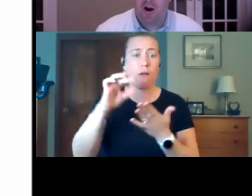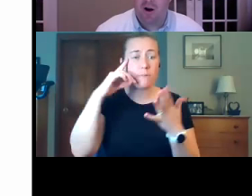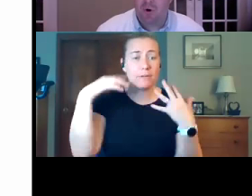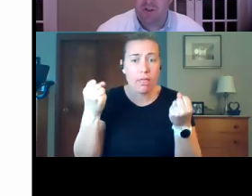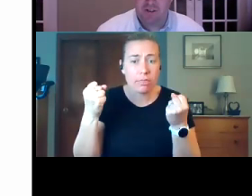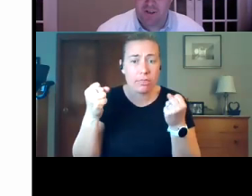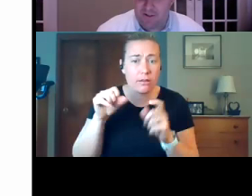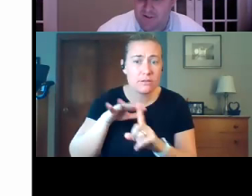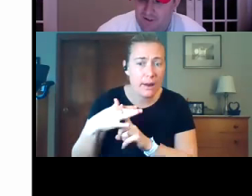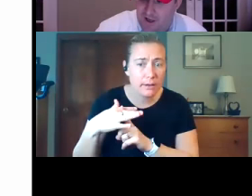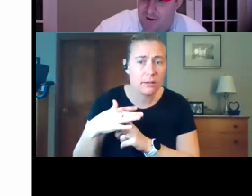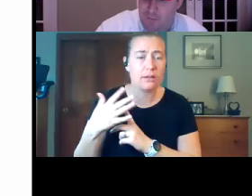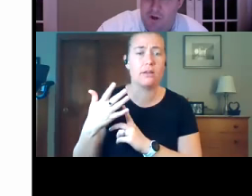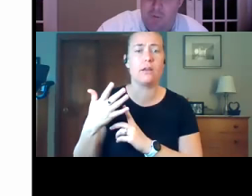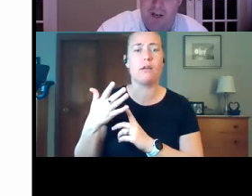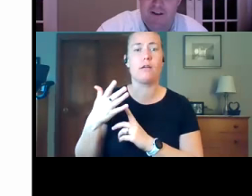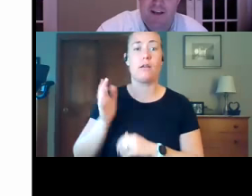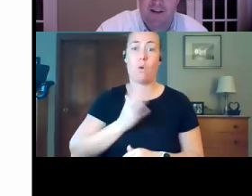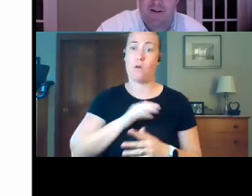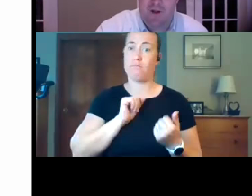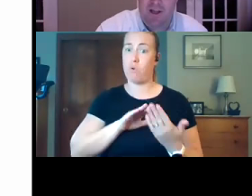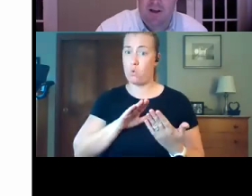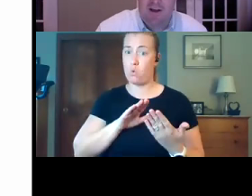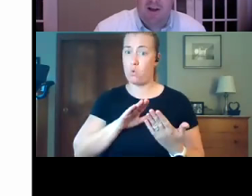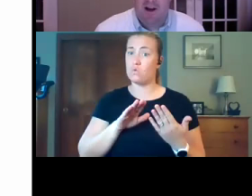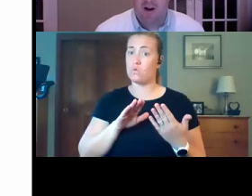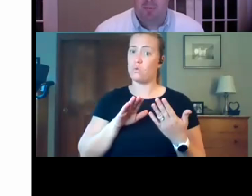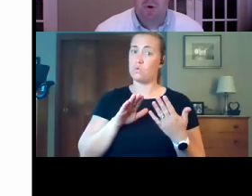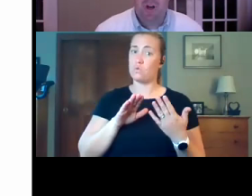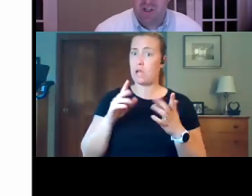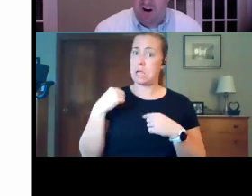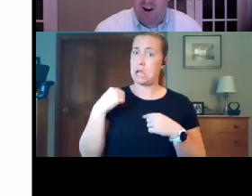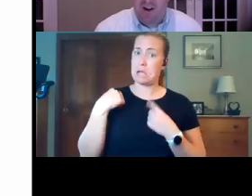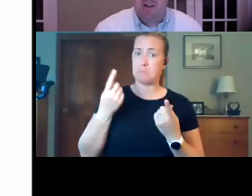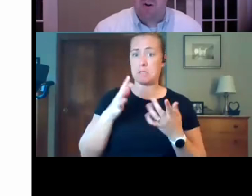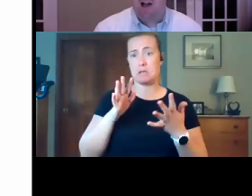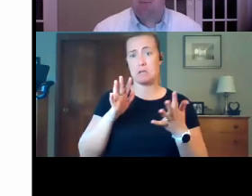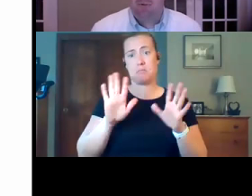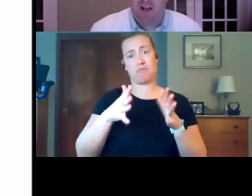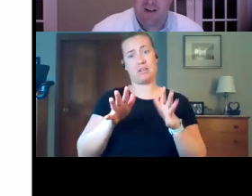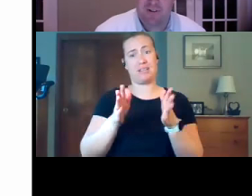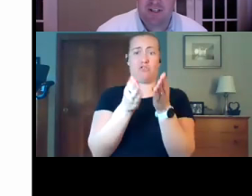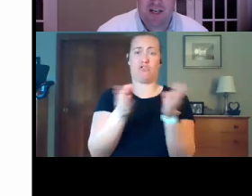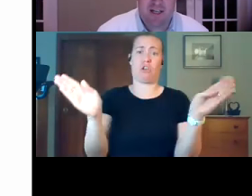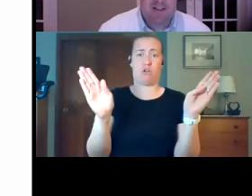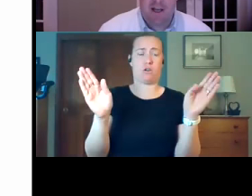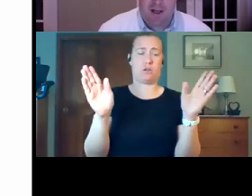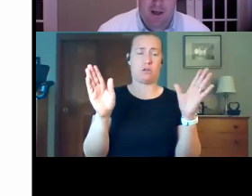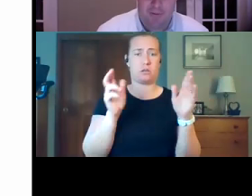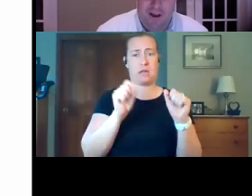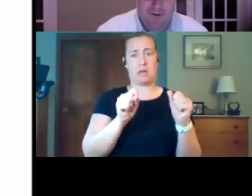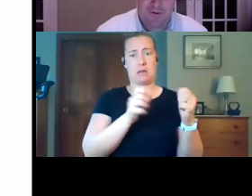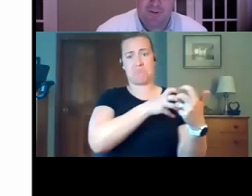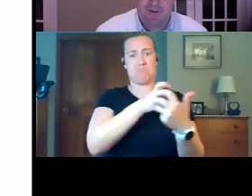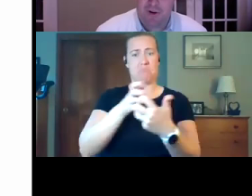although our approach has been intended to be pretty generic and generalizable to a lot of different settings,